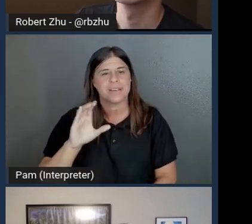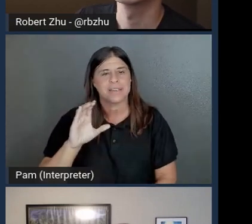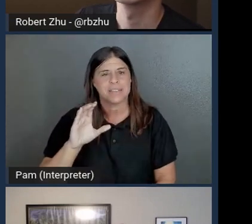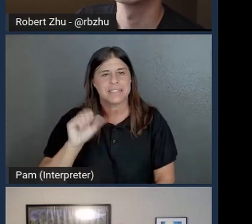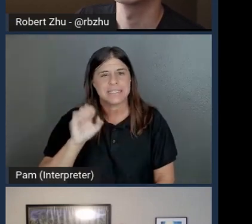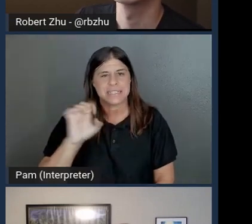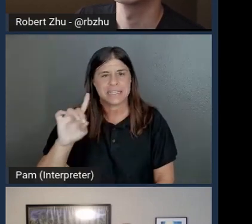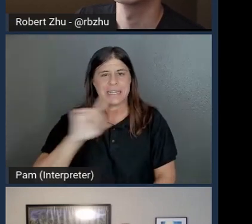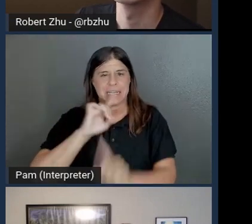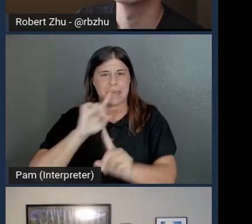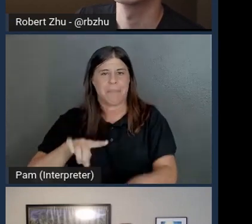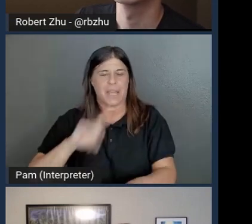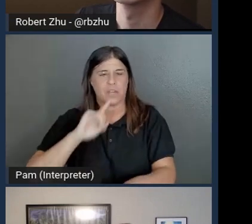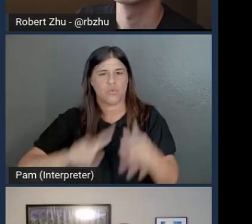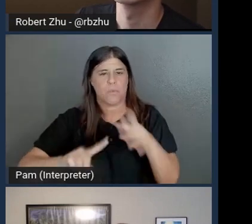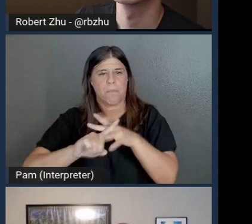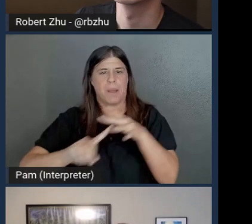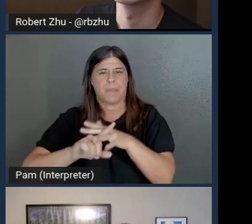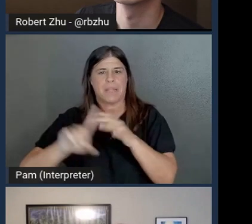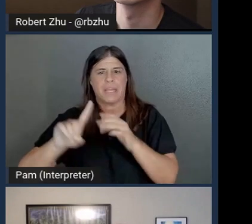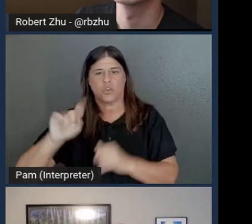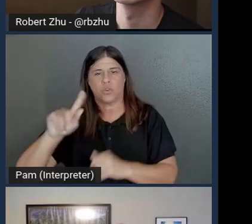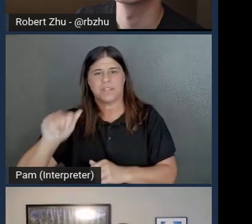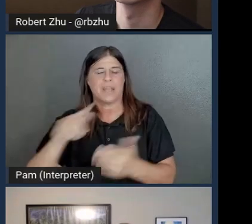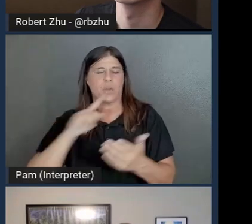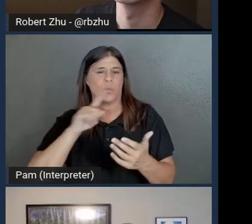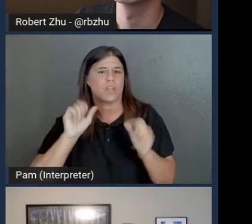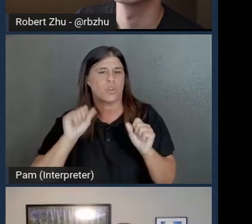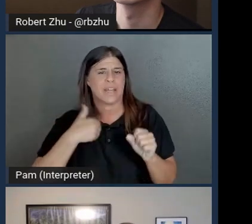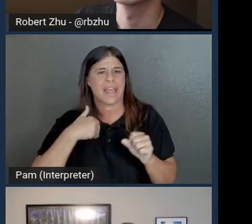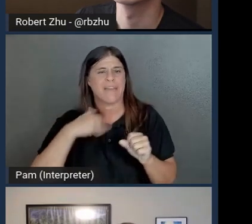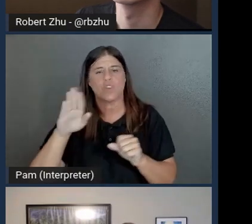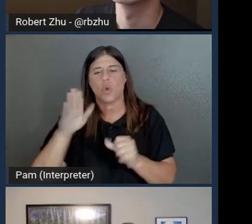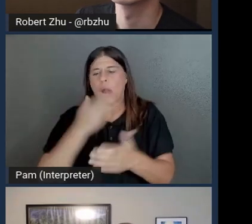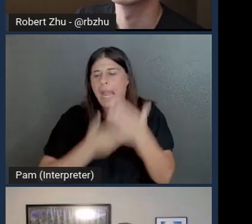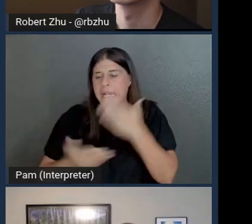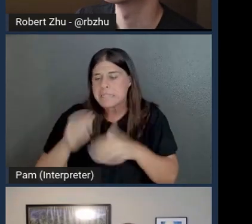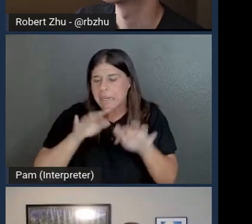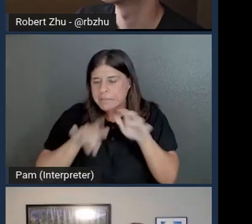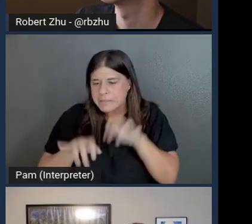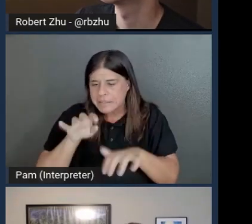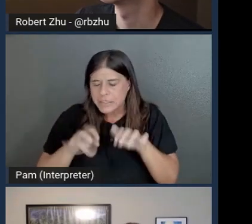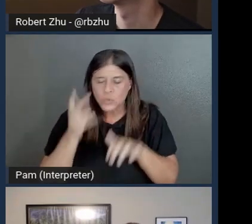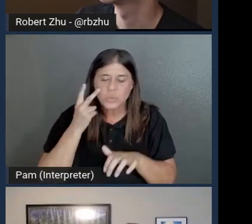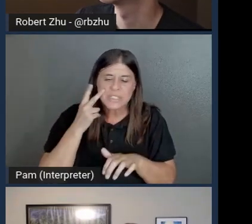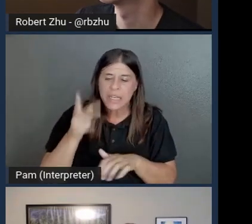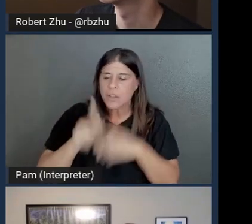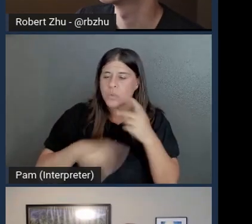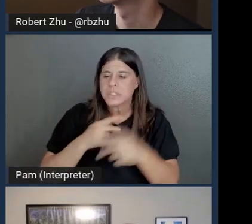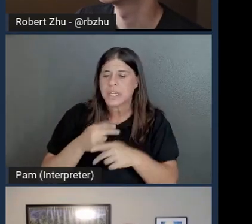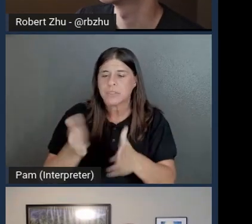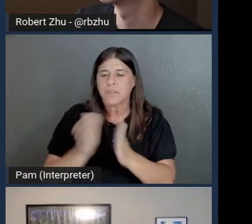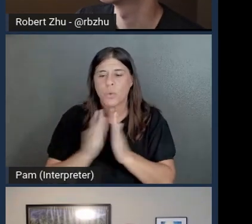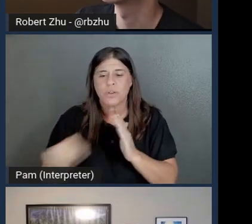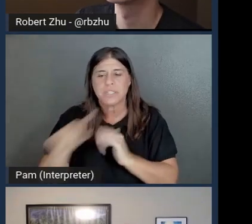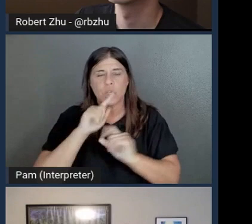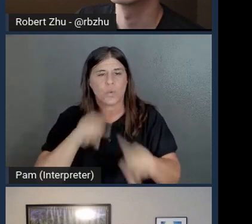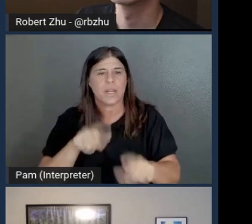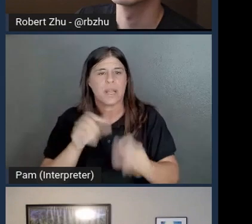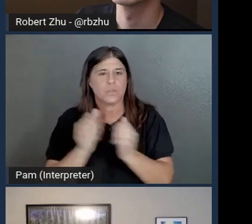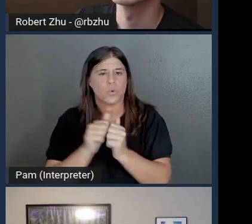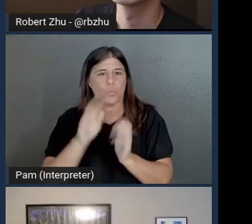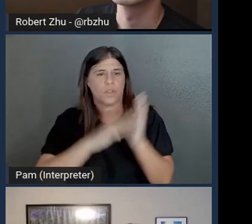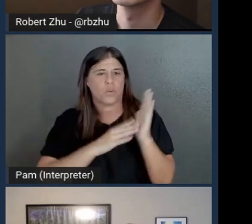populate your data with a small data set that you can kind of get your hands on and start to see these types of queries that you can answer with